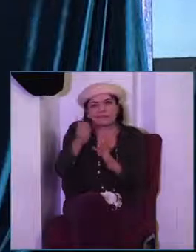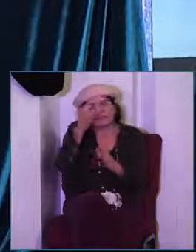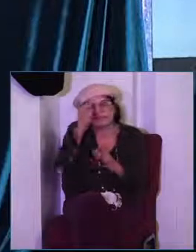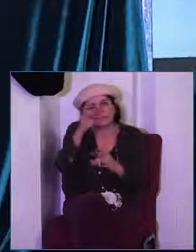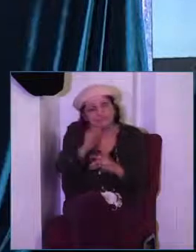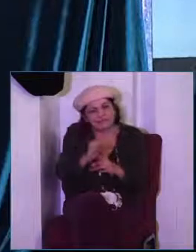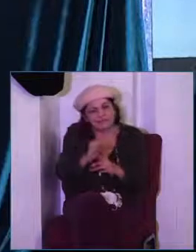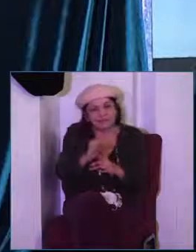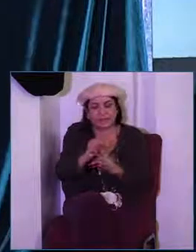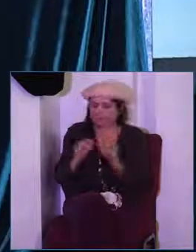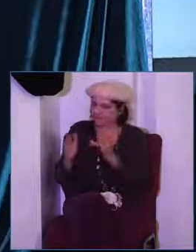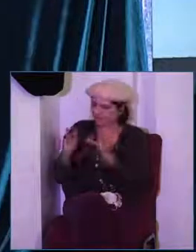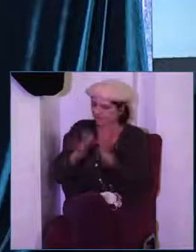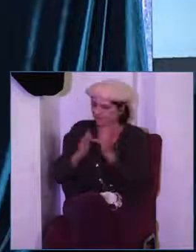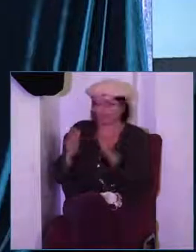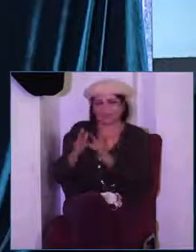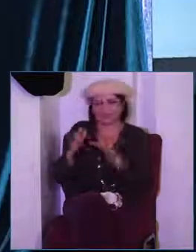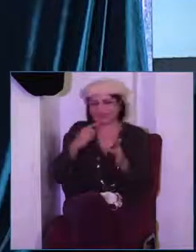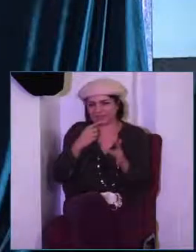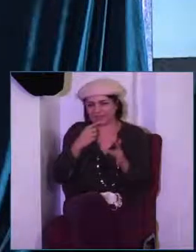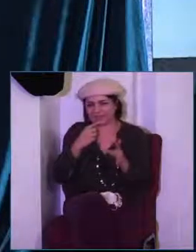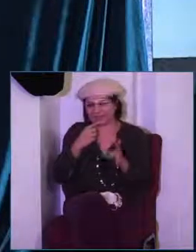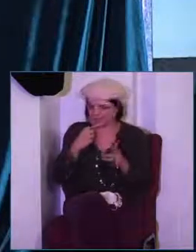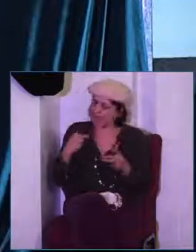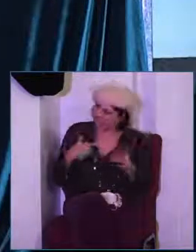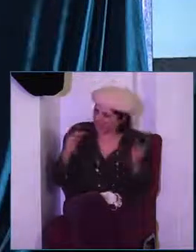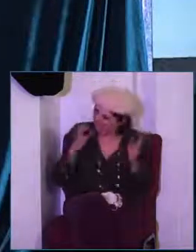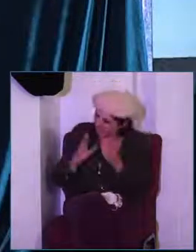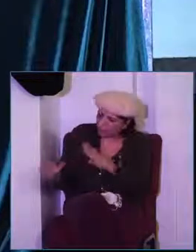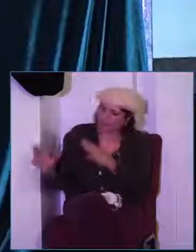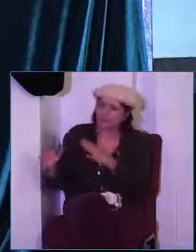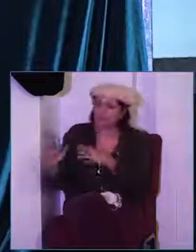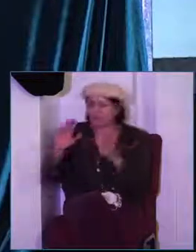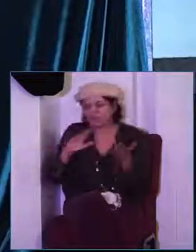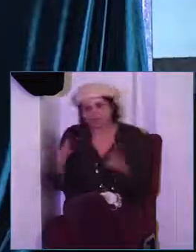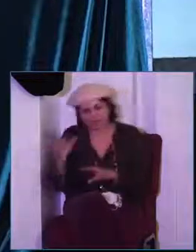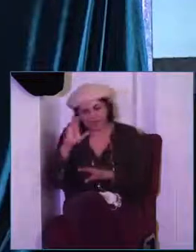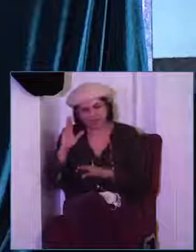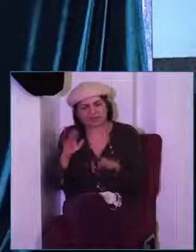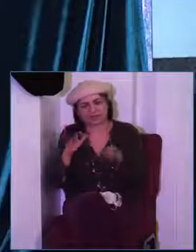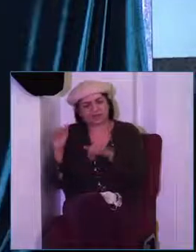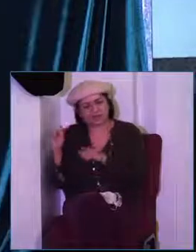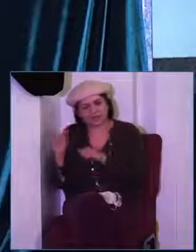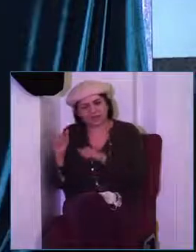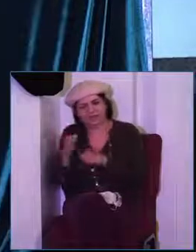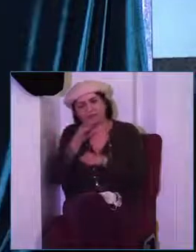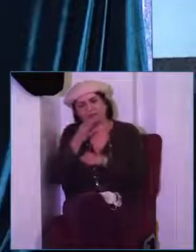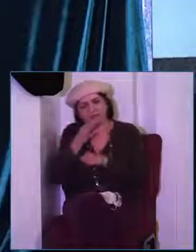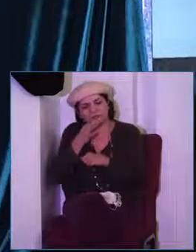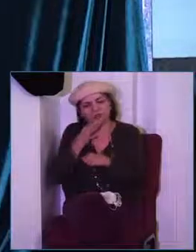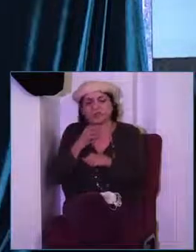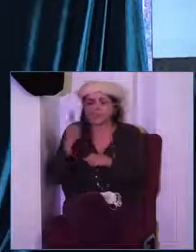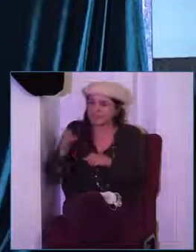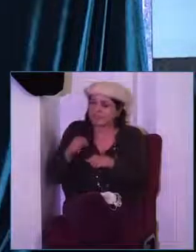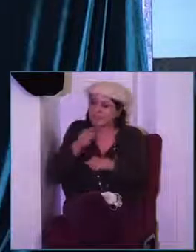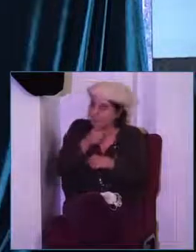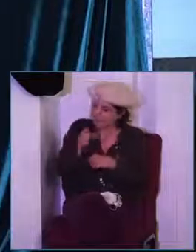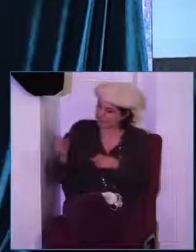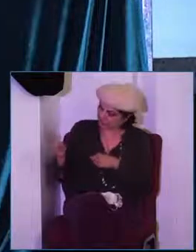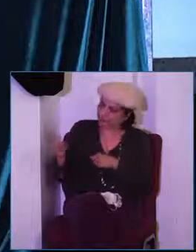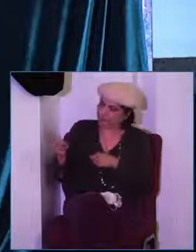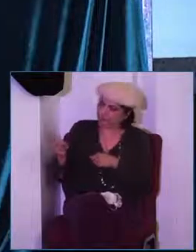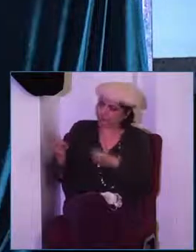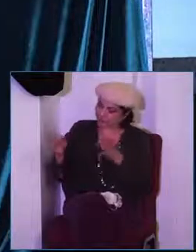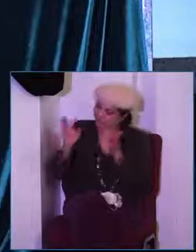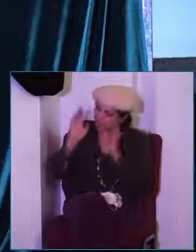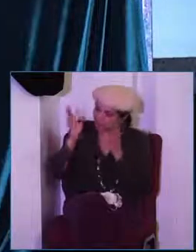was telling his disciples, I'm getting ready to die. I'm going to be leaving you soon. And I need for you to